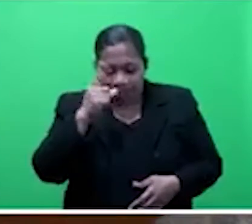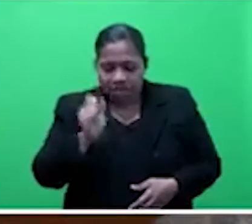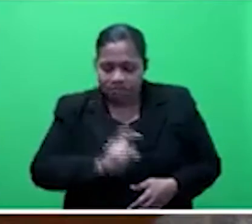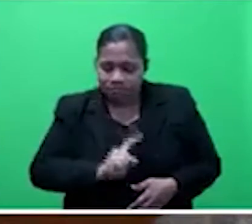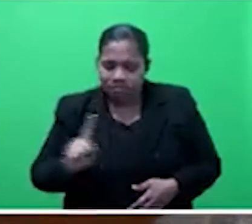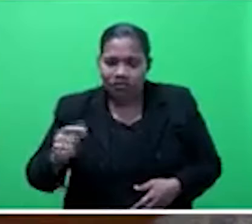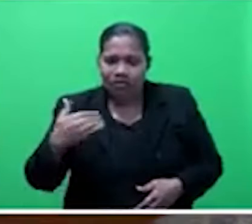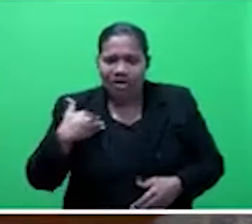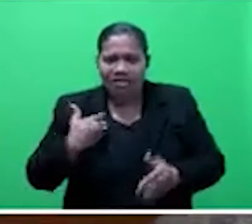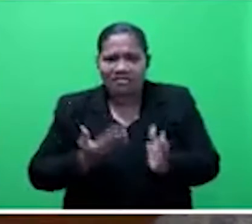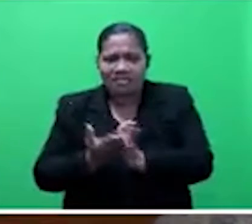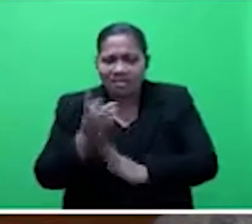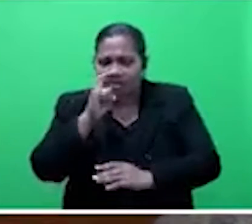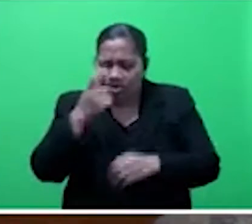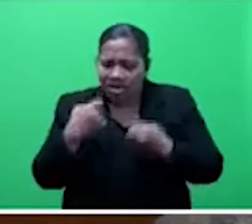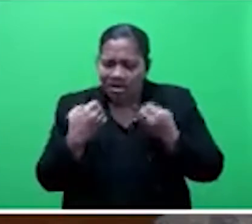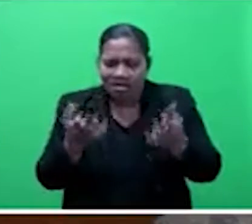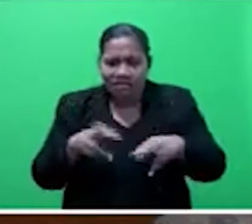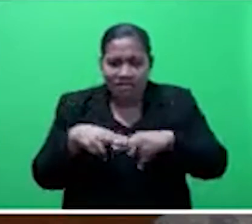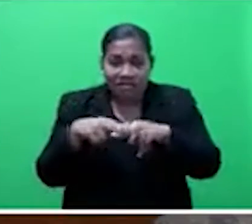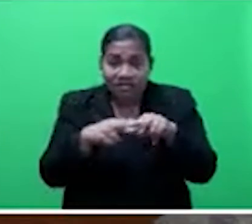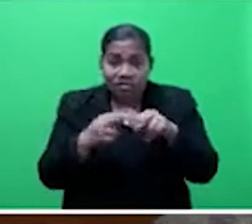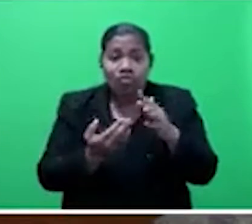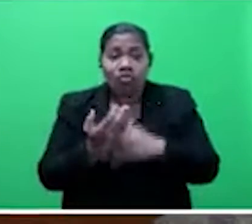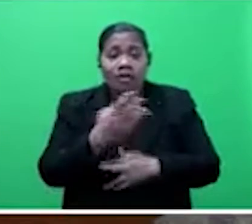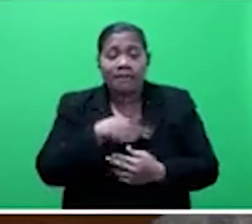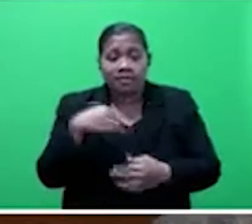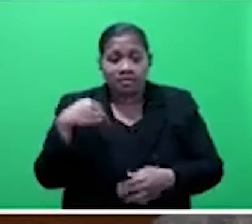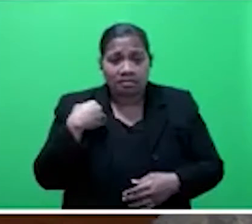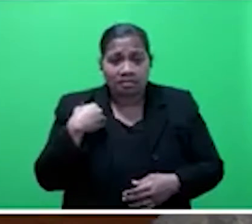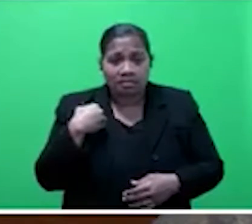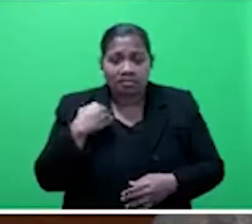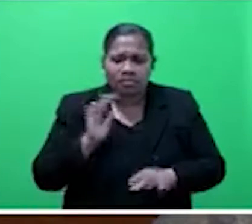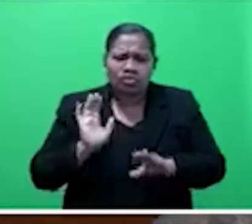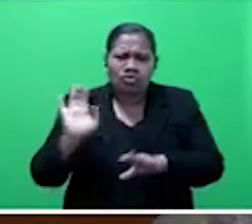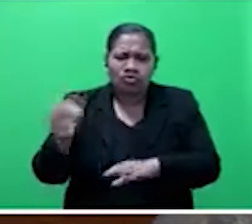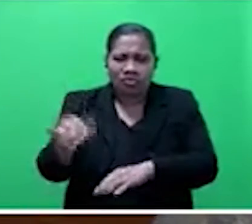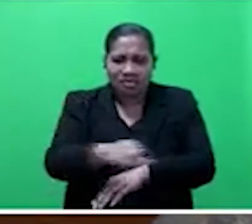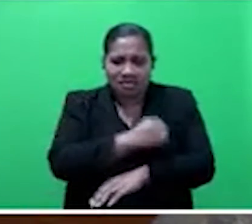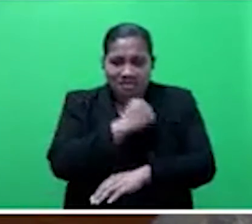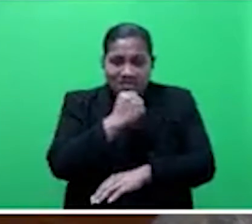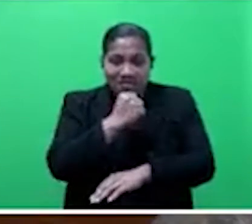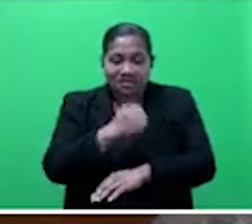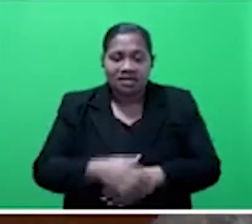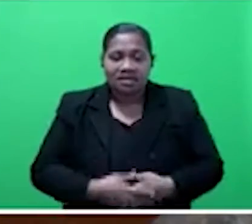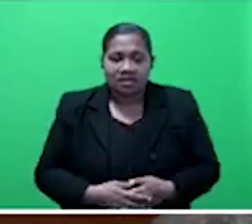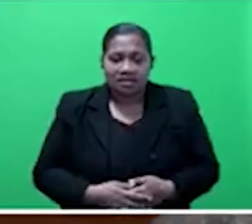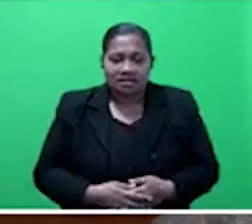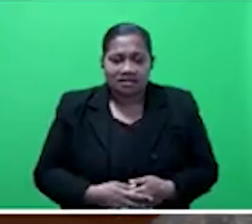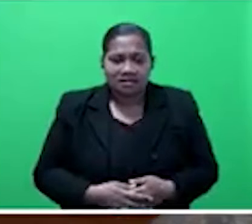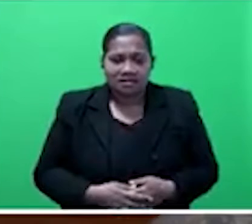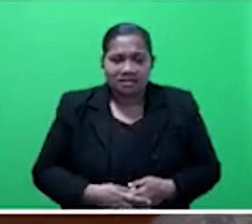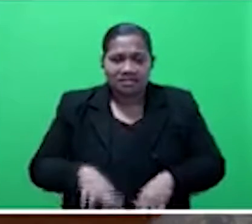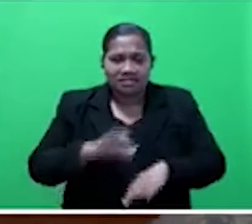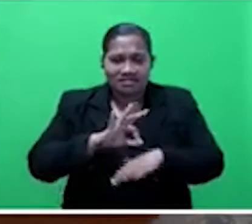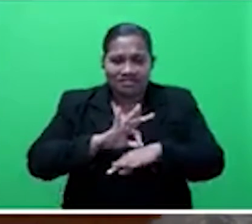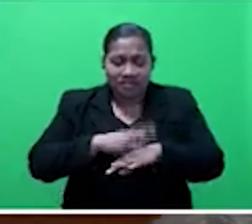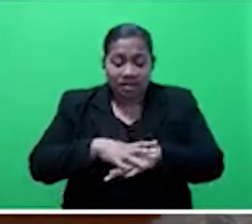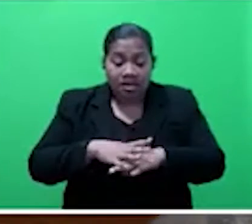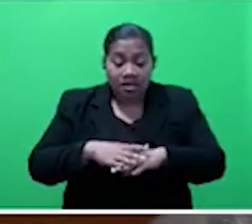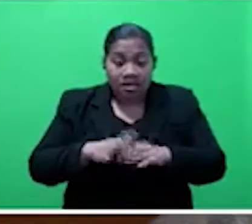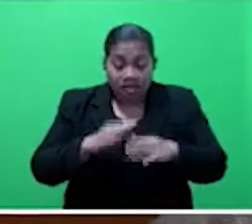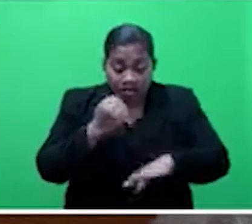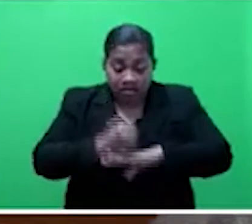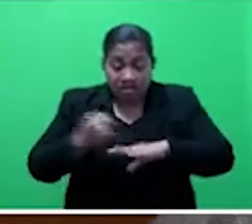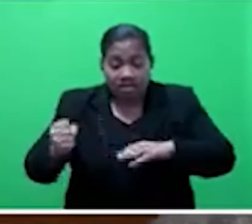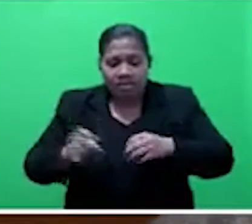cannot offer in Fiji through the ministry's overseas treatment scheme. Government has allocated $1.5 million